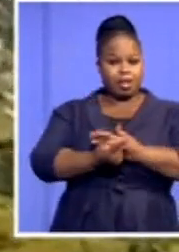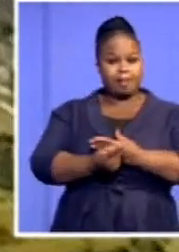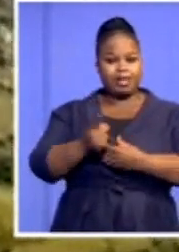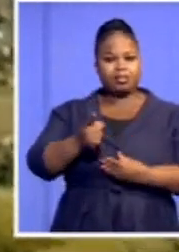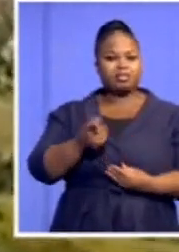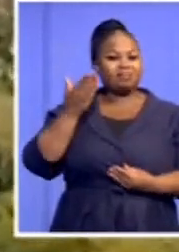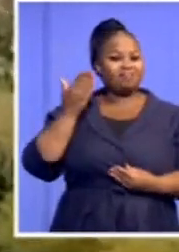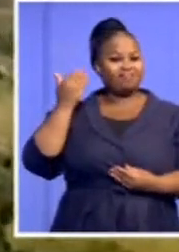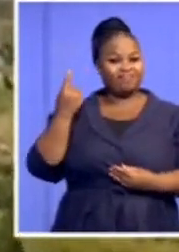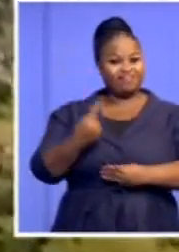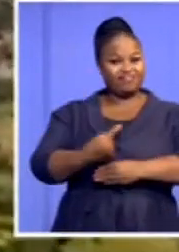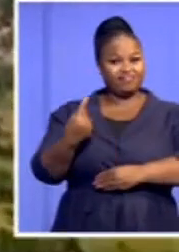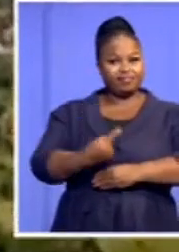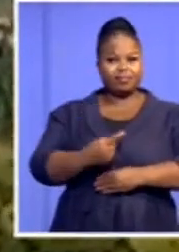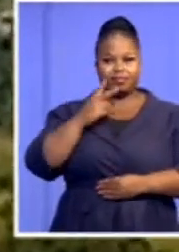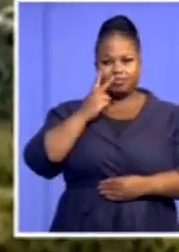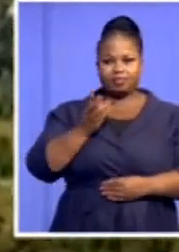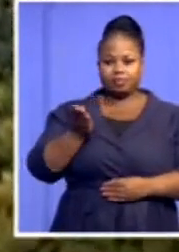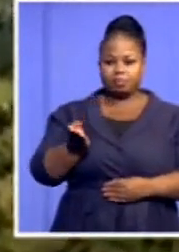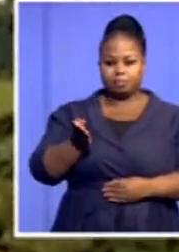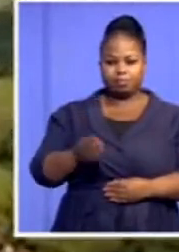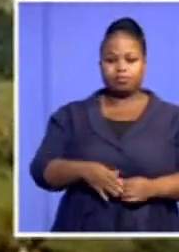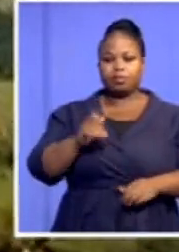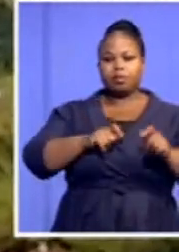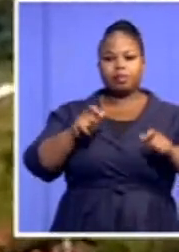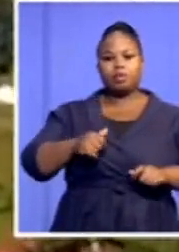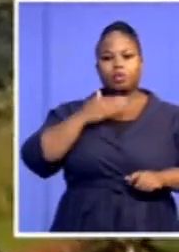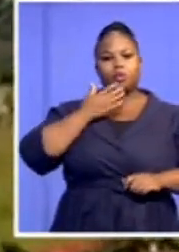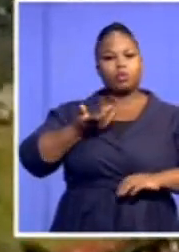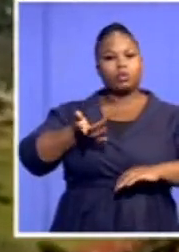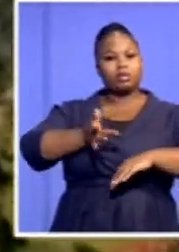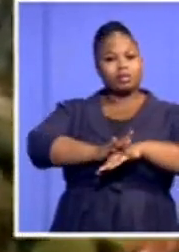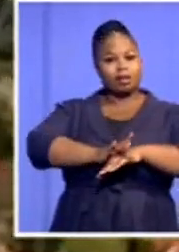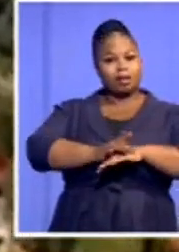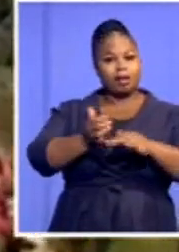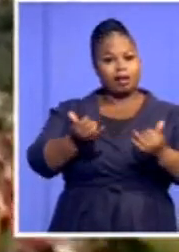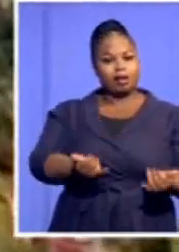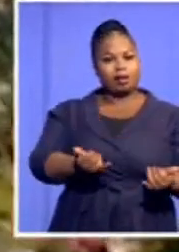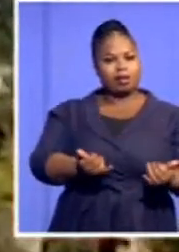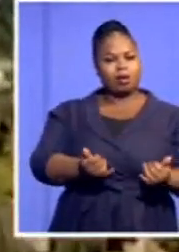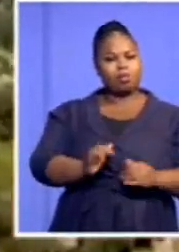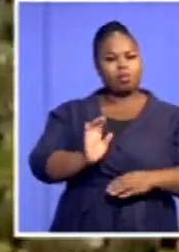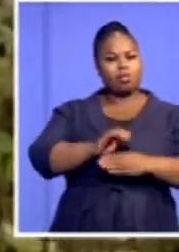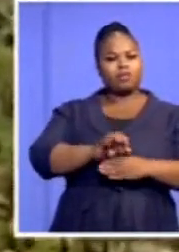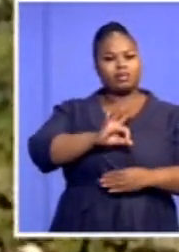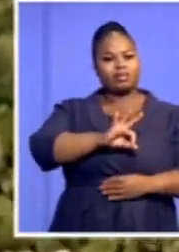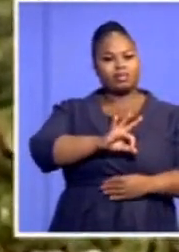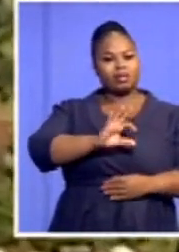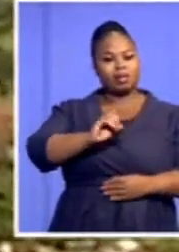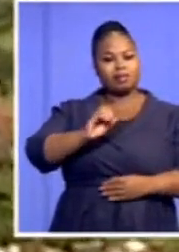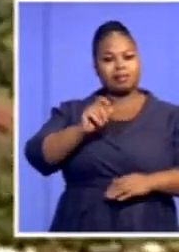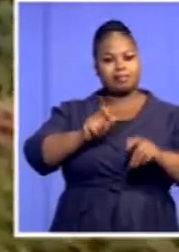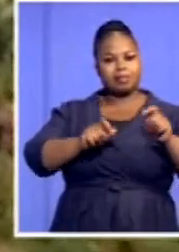and the death toll currently sitting at more than 300, and